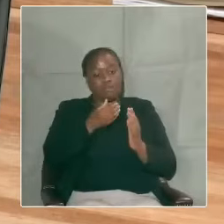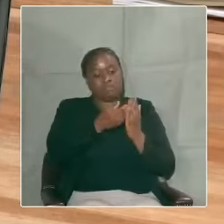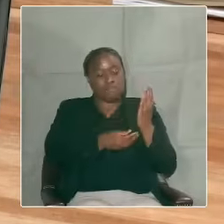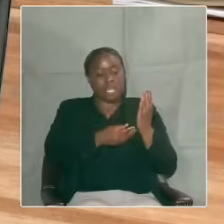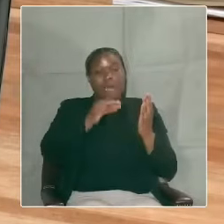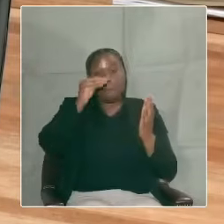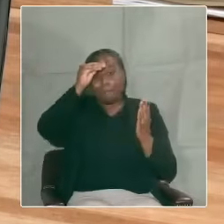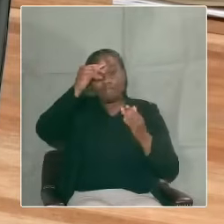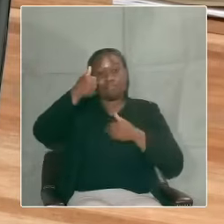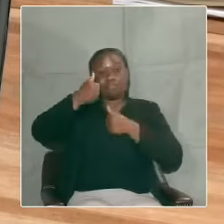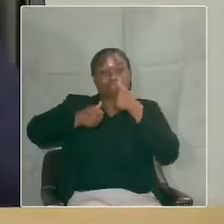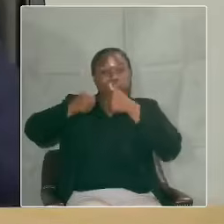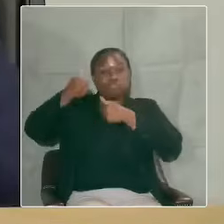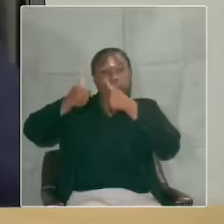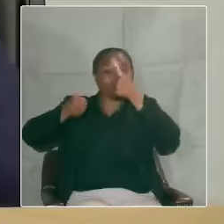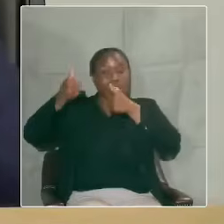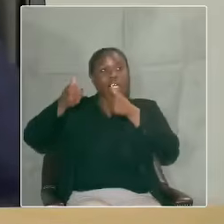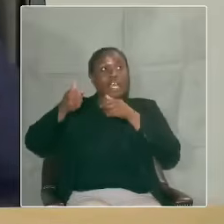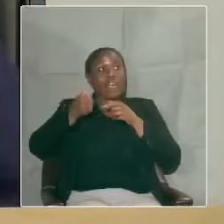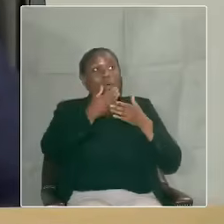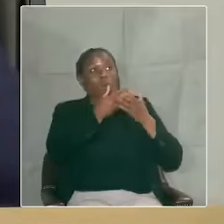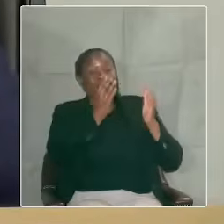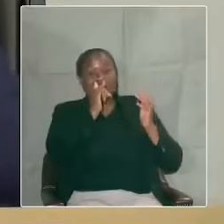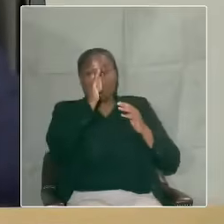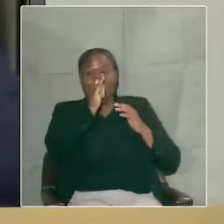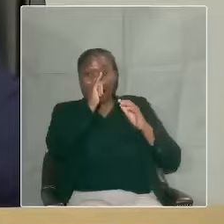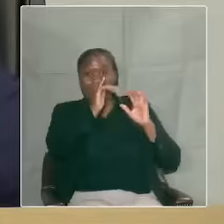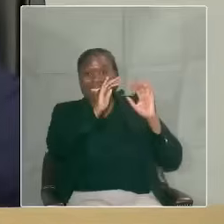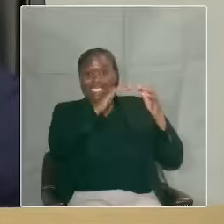who are associated with